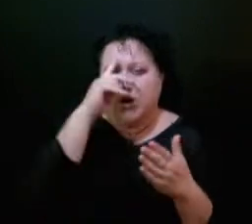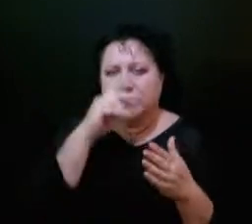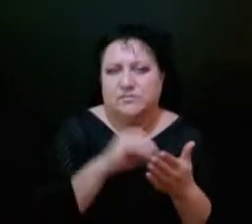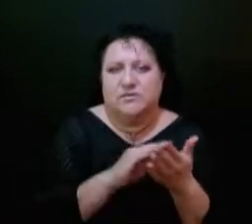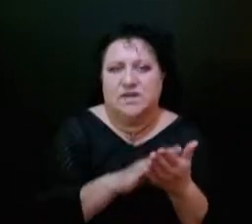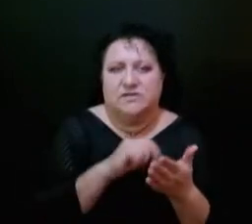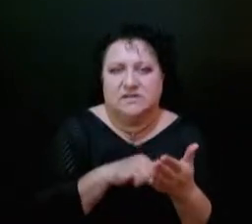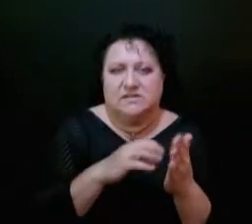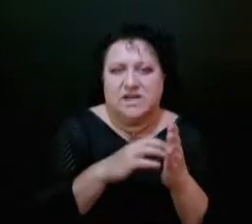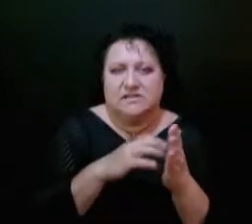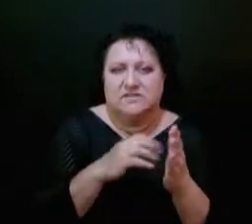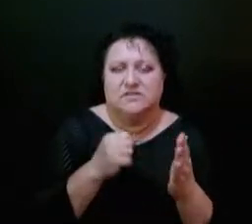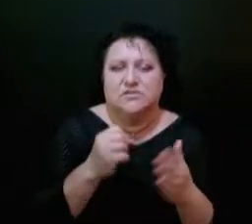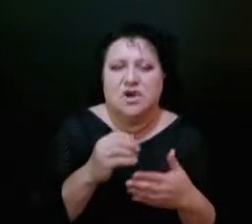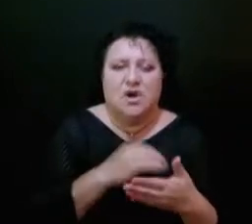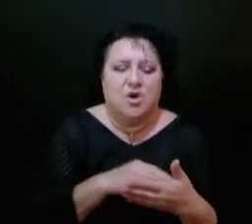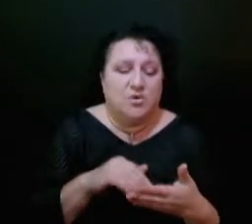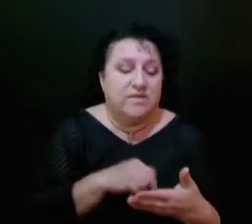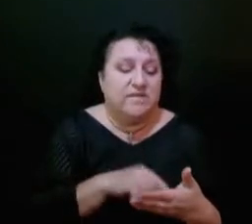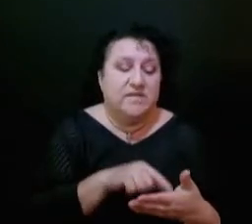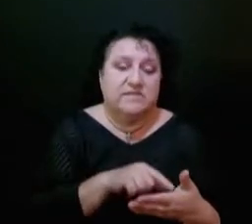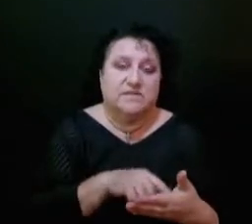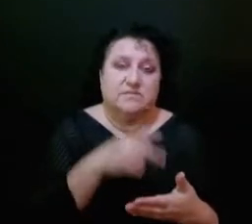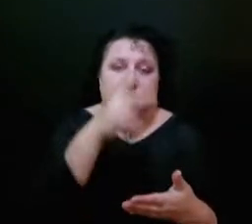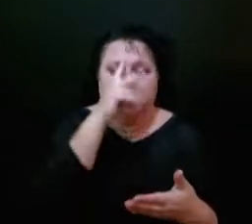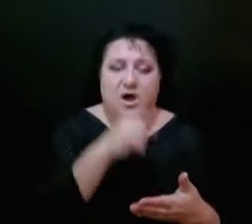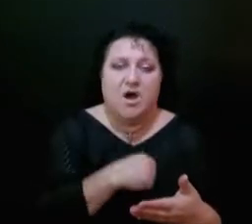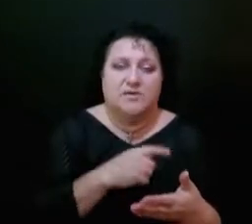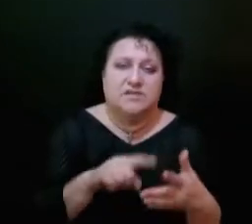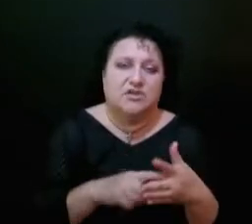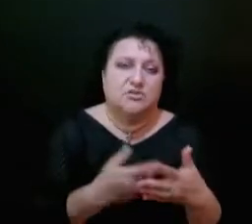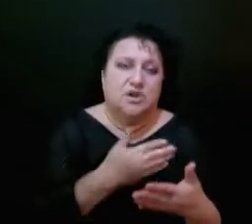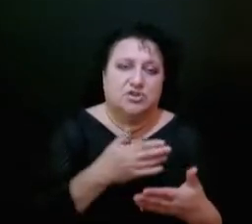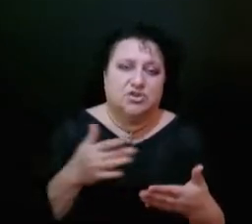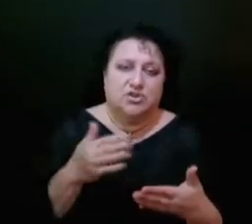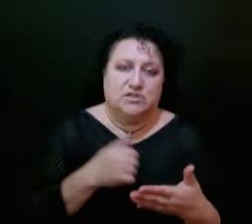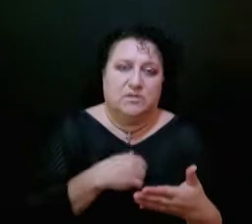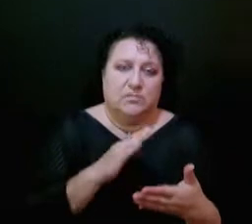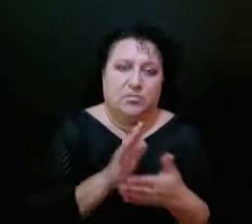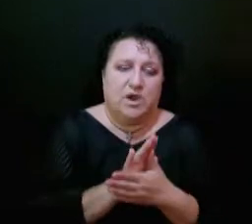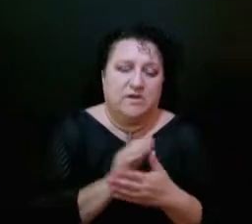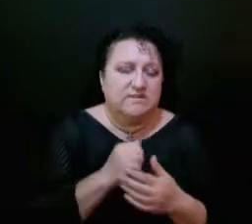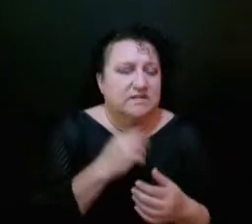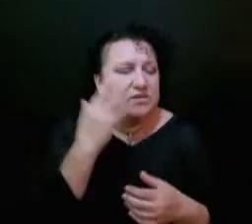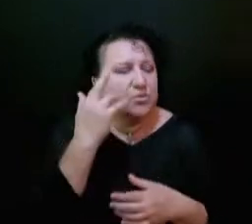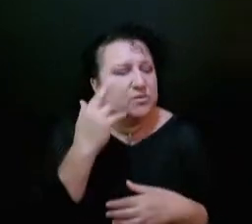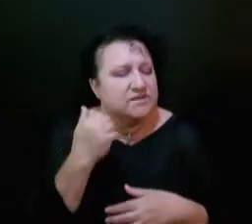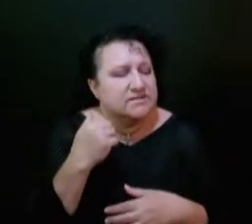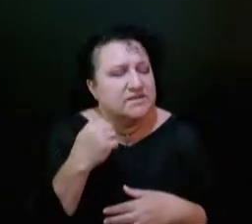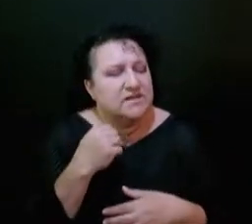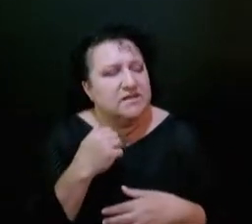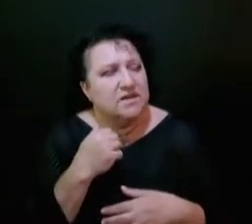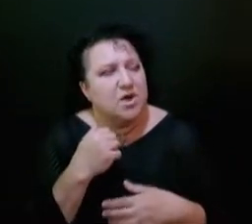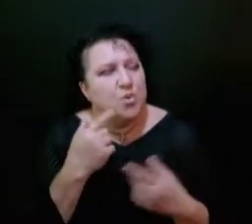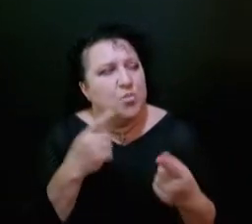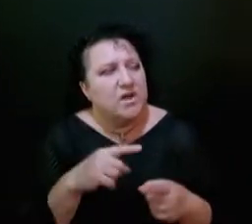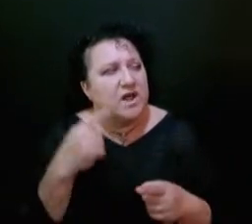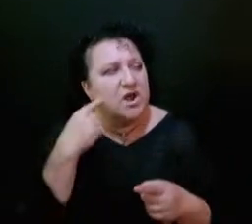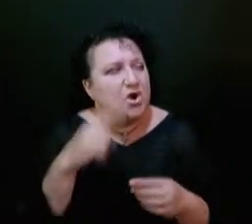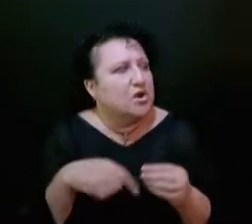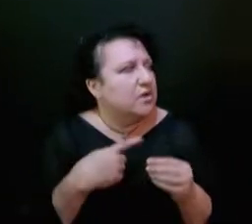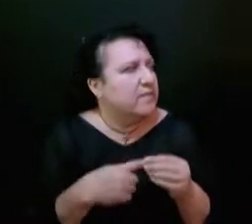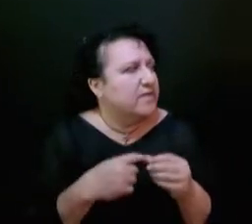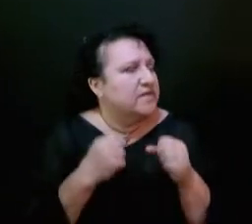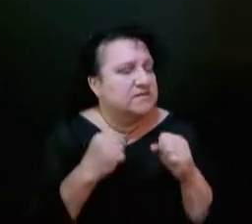and we'll walk our way through. This is Paul's introduction to his prayer. It says, "That's why when I heard of the solid trust you have in